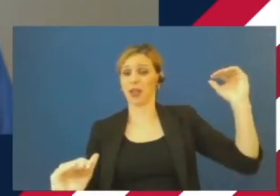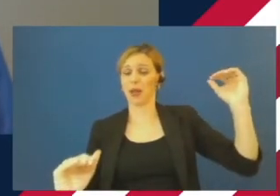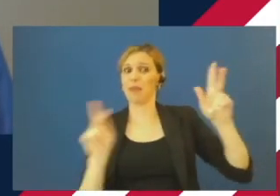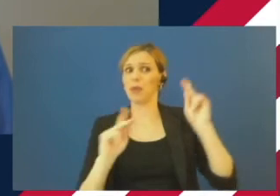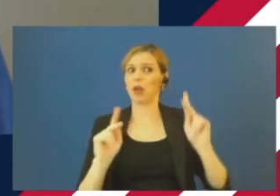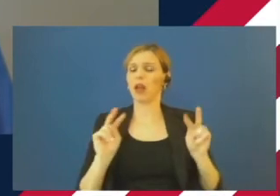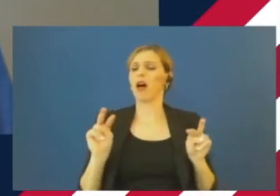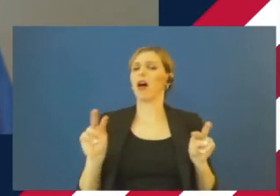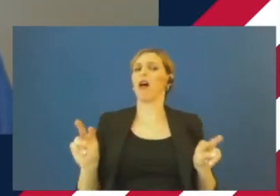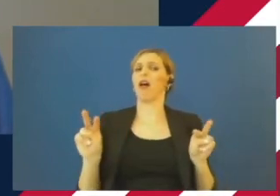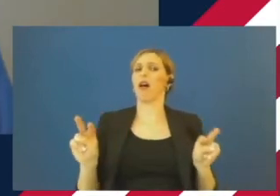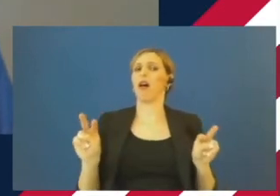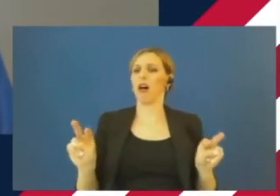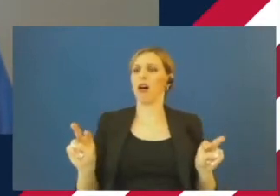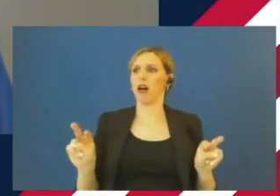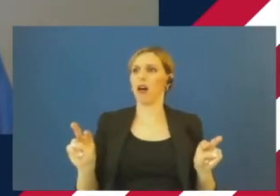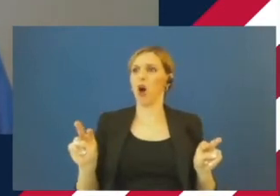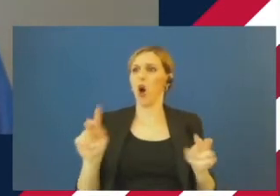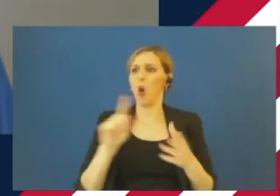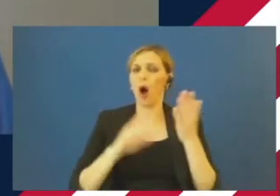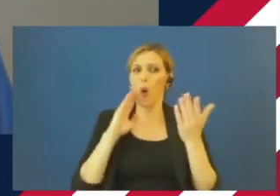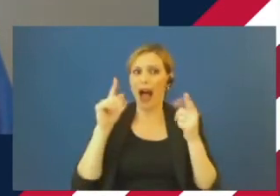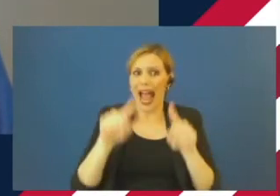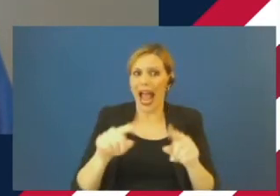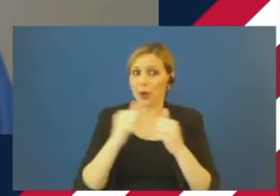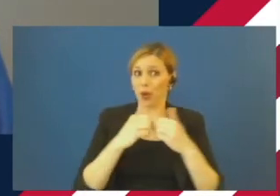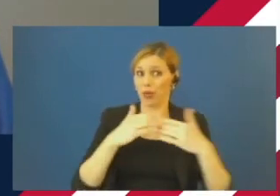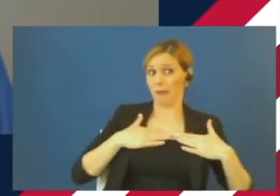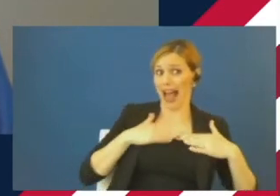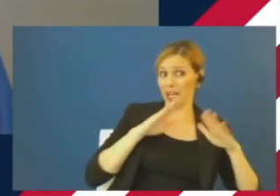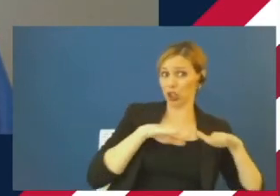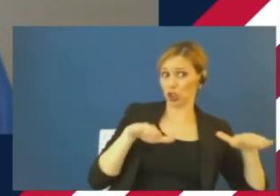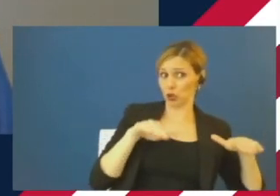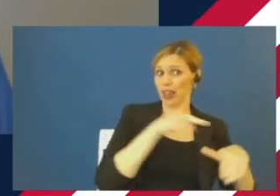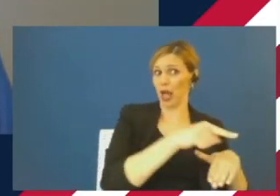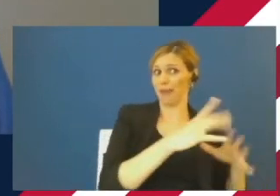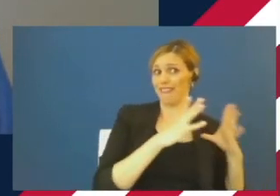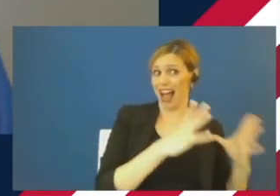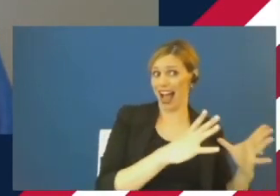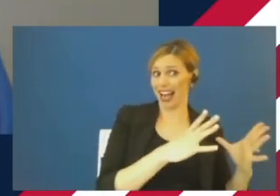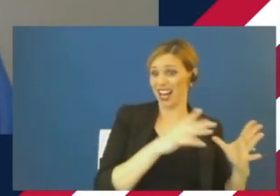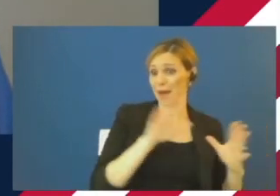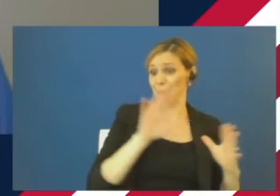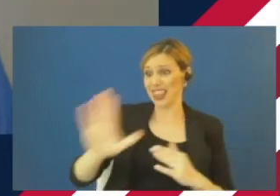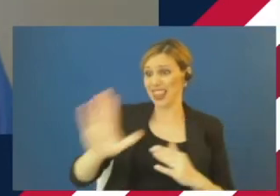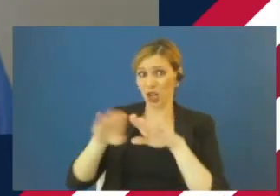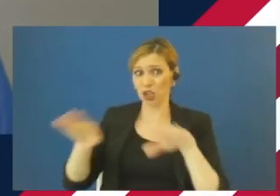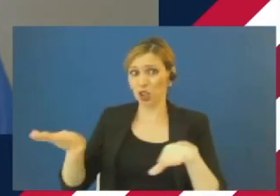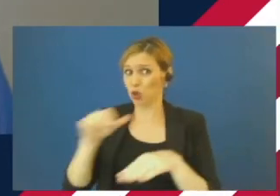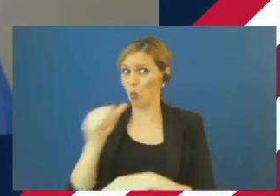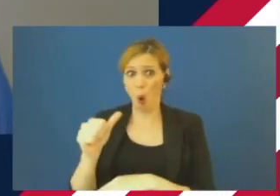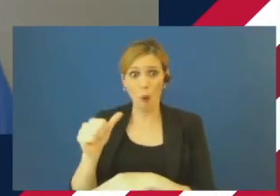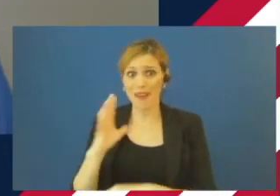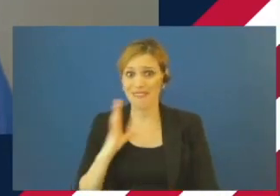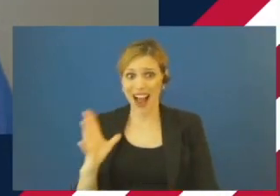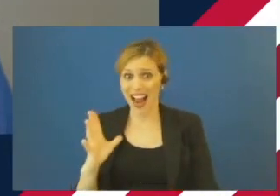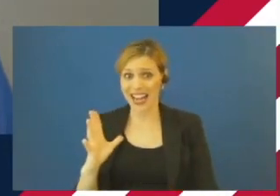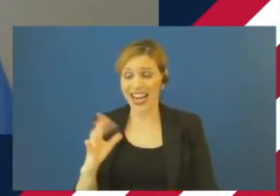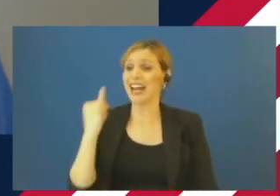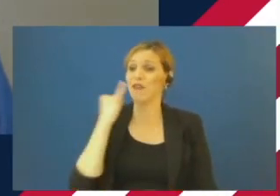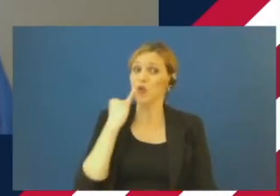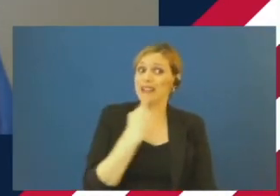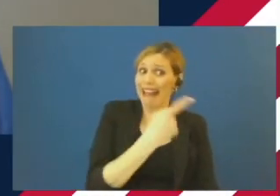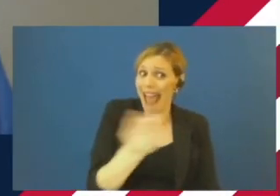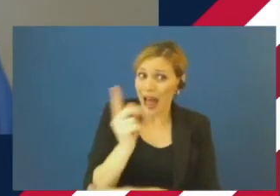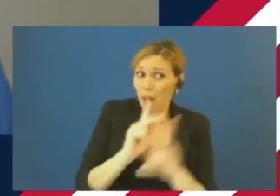going to happen to my children and their children. And that really motivates people. And when you start talking about that,